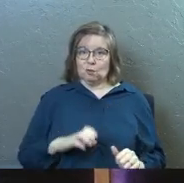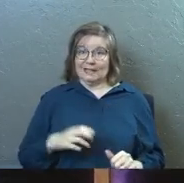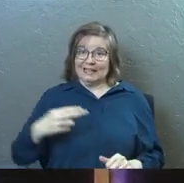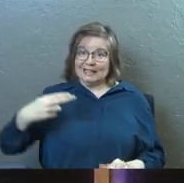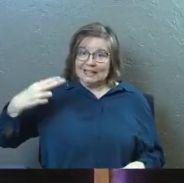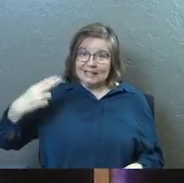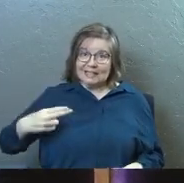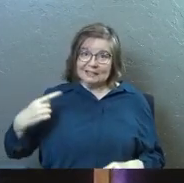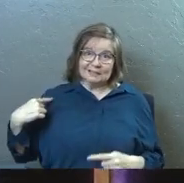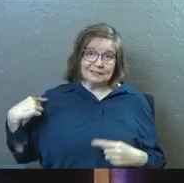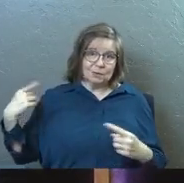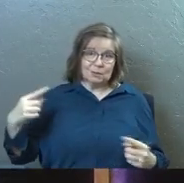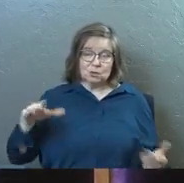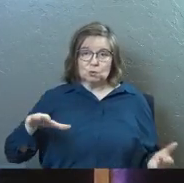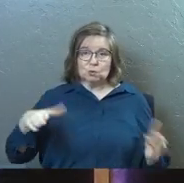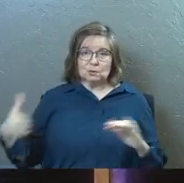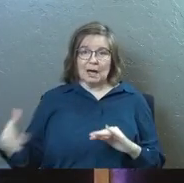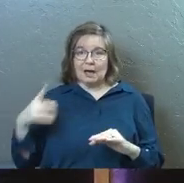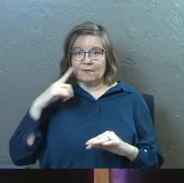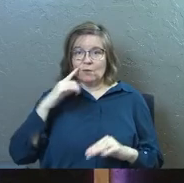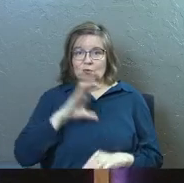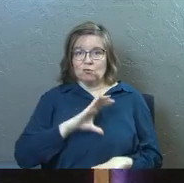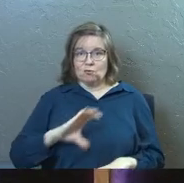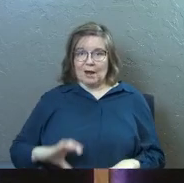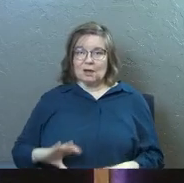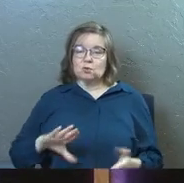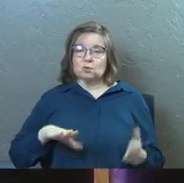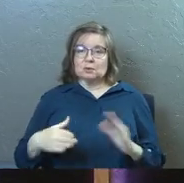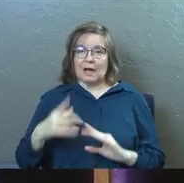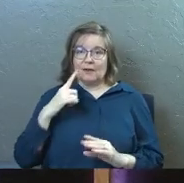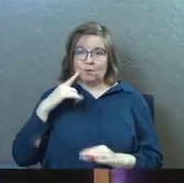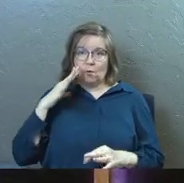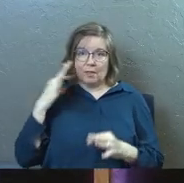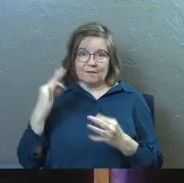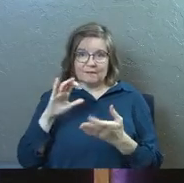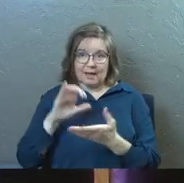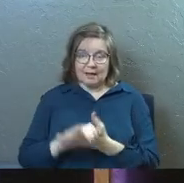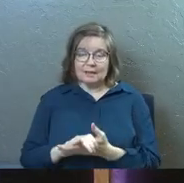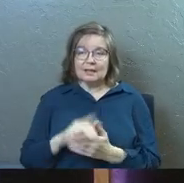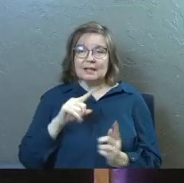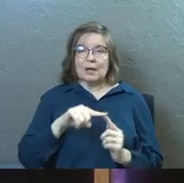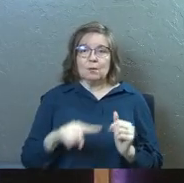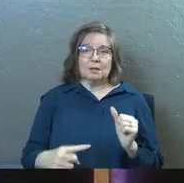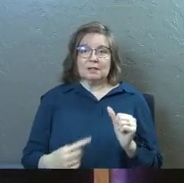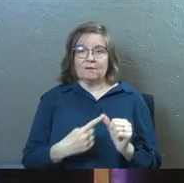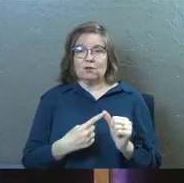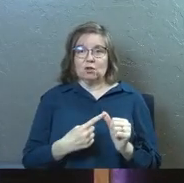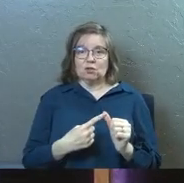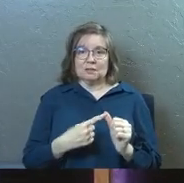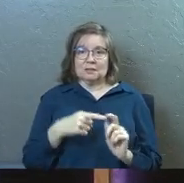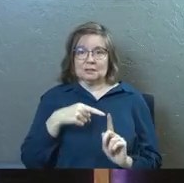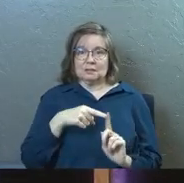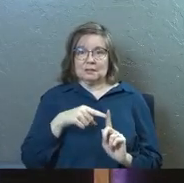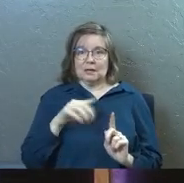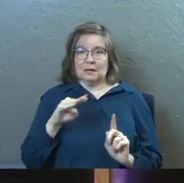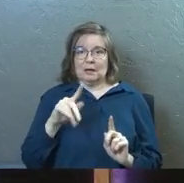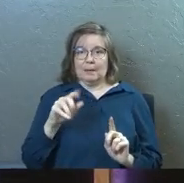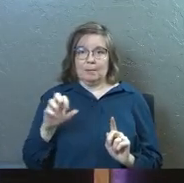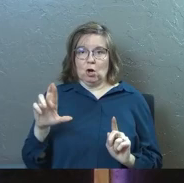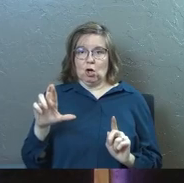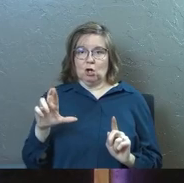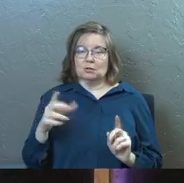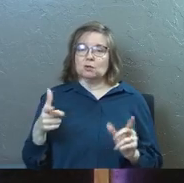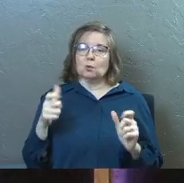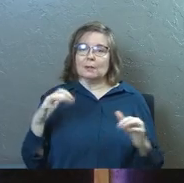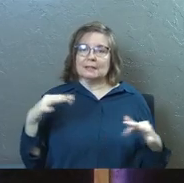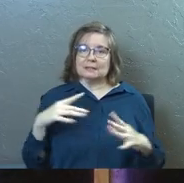in history to die for Christ, to die for the faith. He was the very first martyr. So here's a